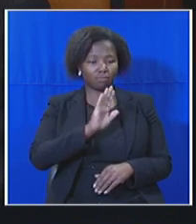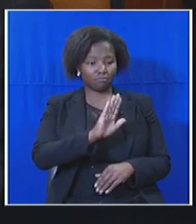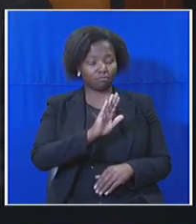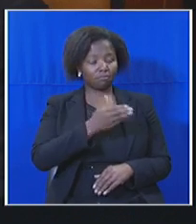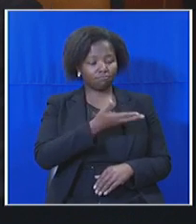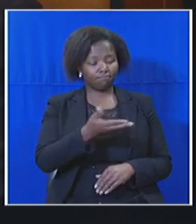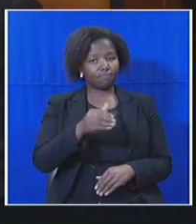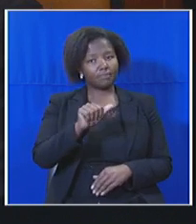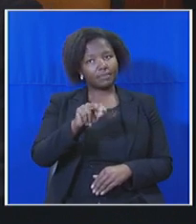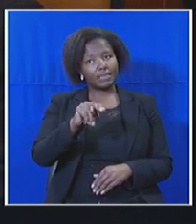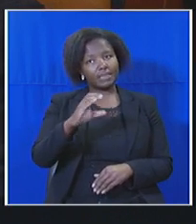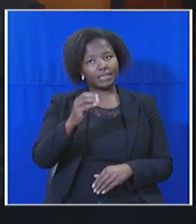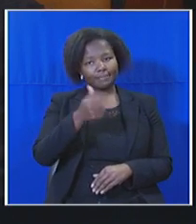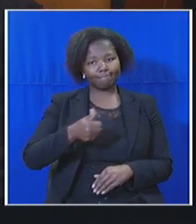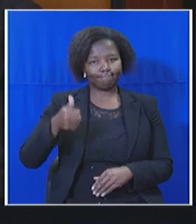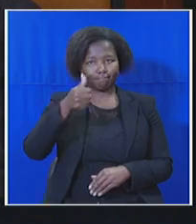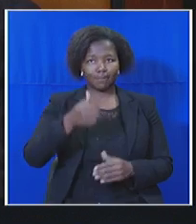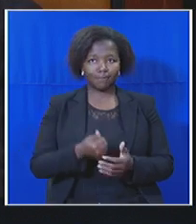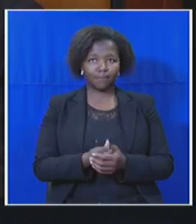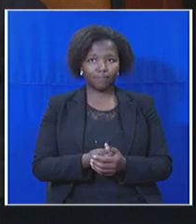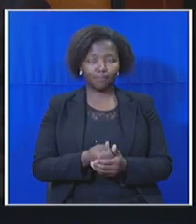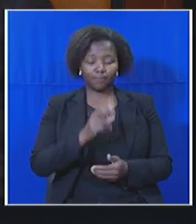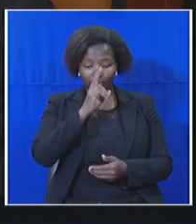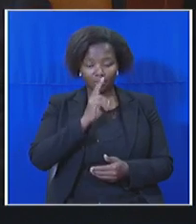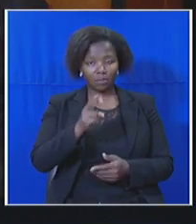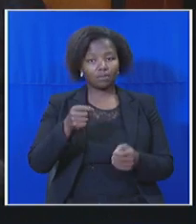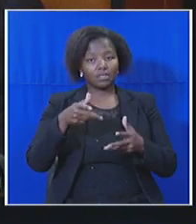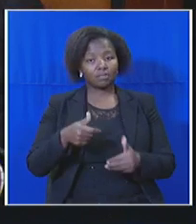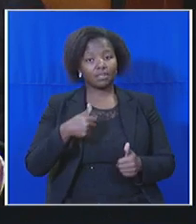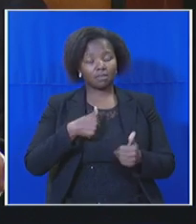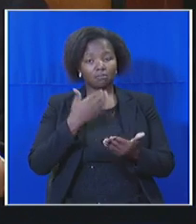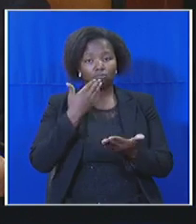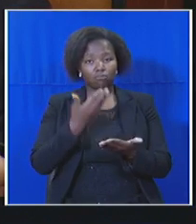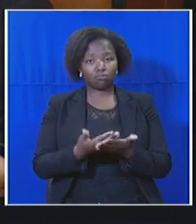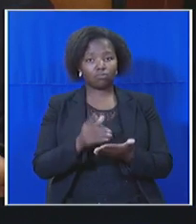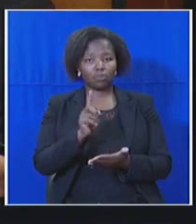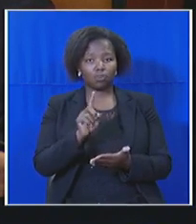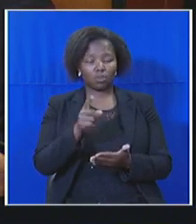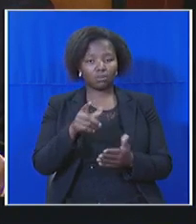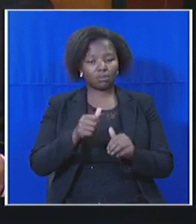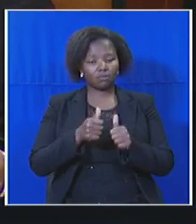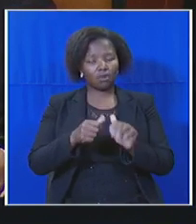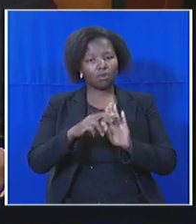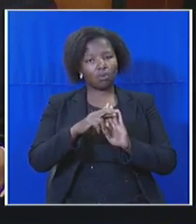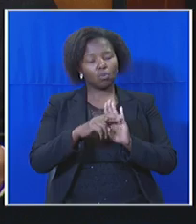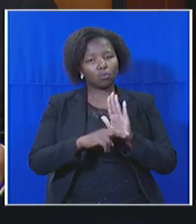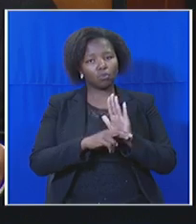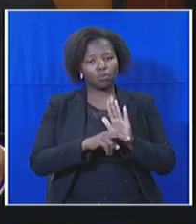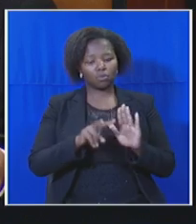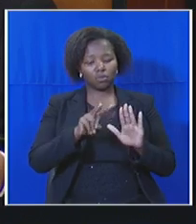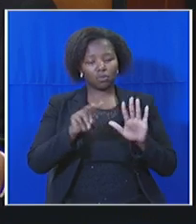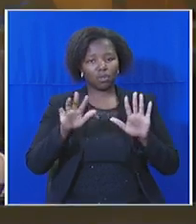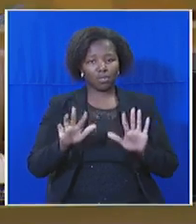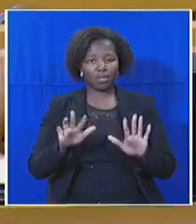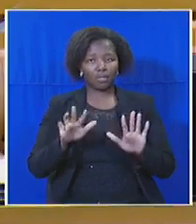Whip. Honorable Speaker, I move that the House, notwithstanding Rule 29, which provides